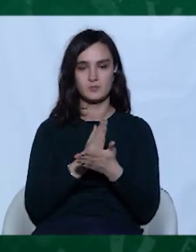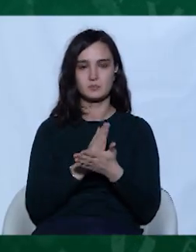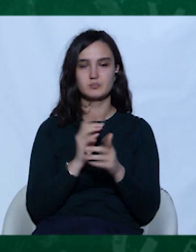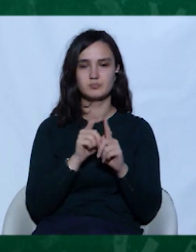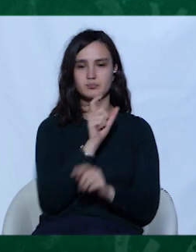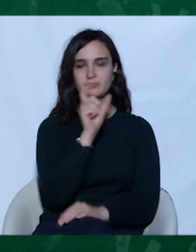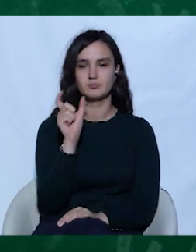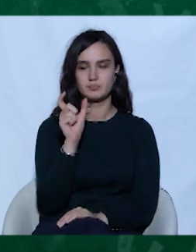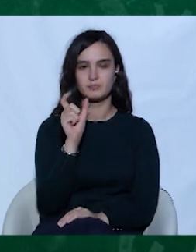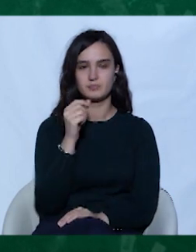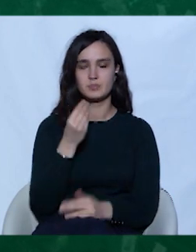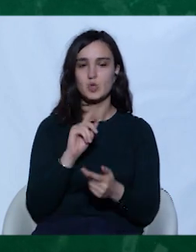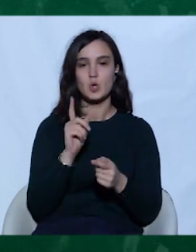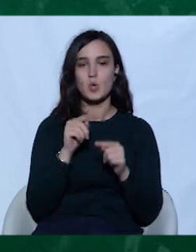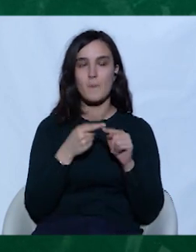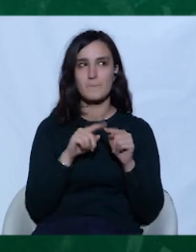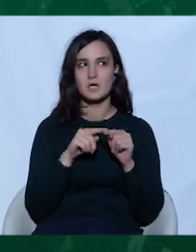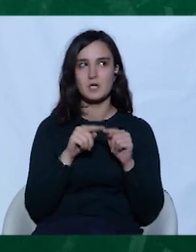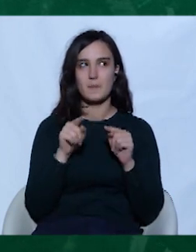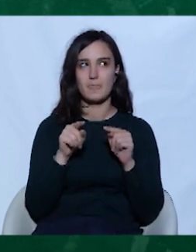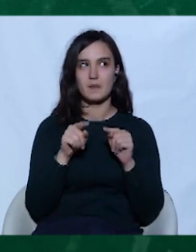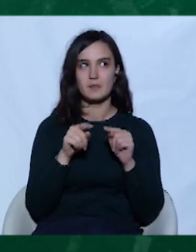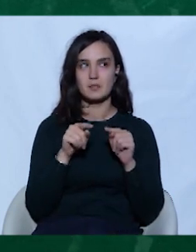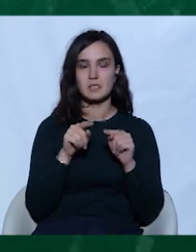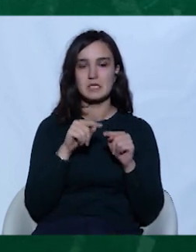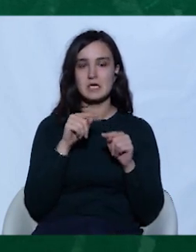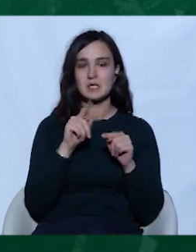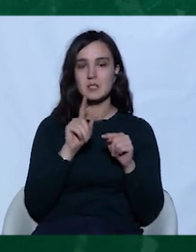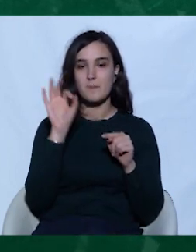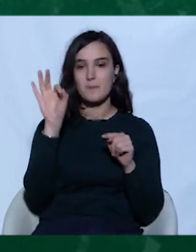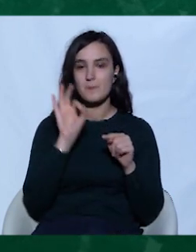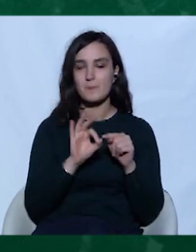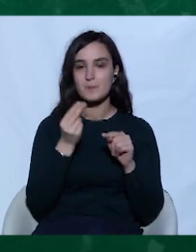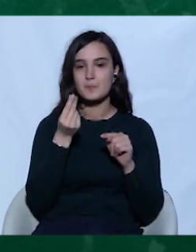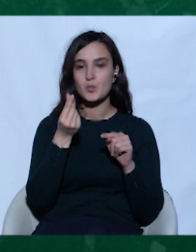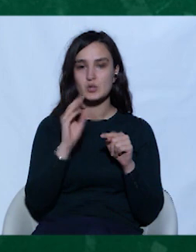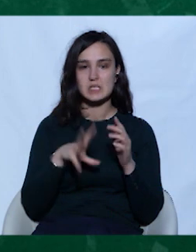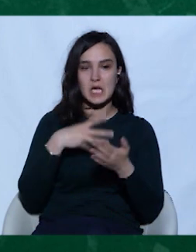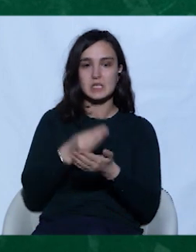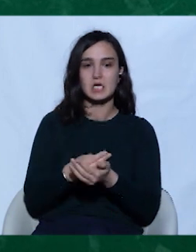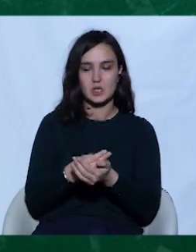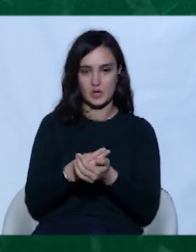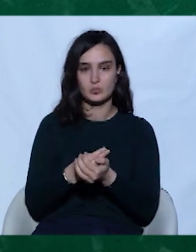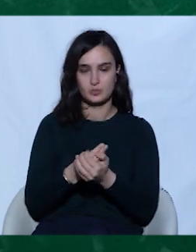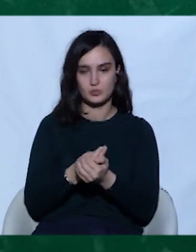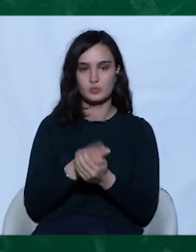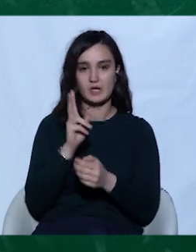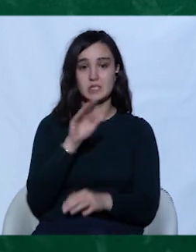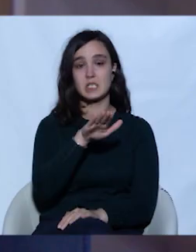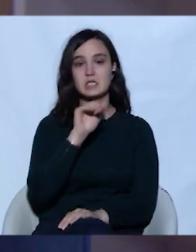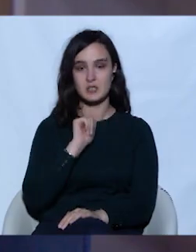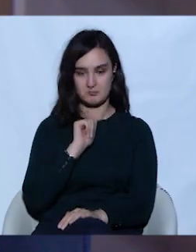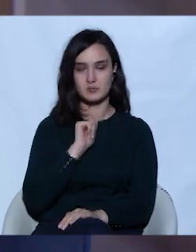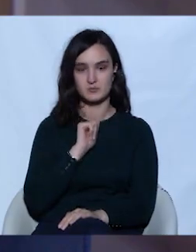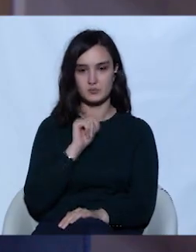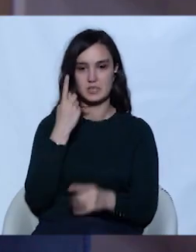misunderstand. This is to incorrectly interpret or incorrectly understand the meaning of something.